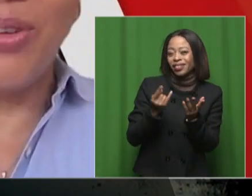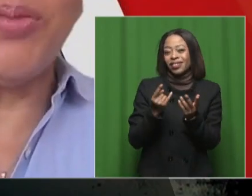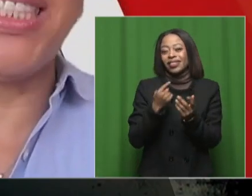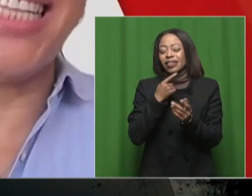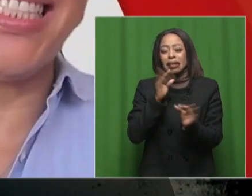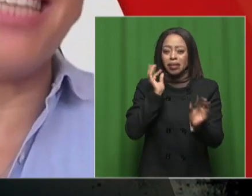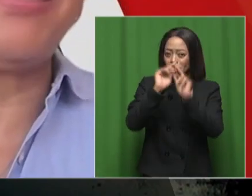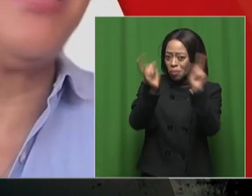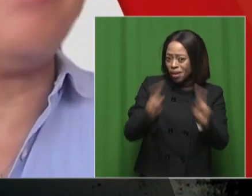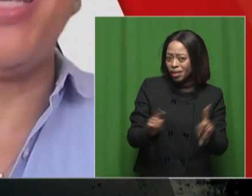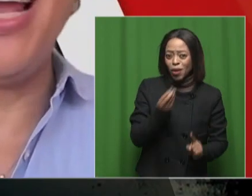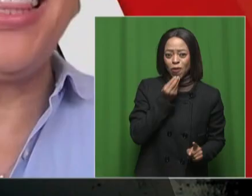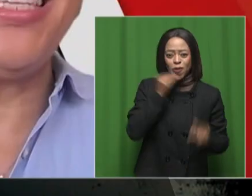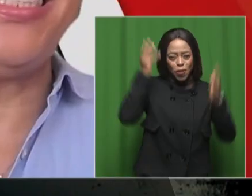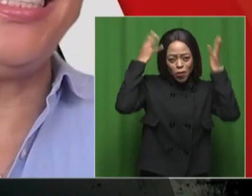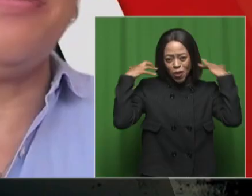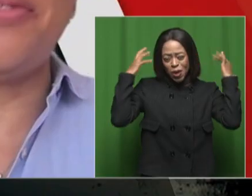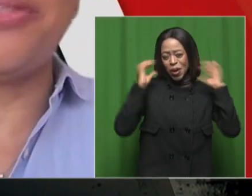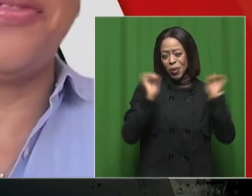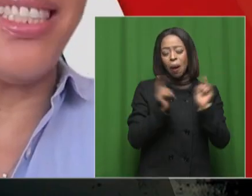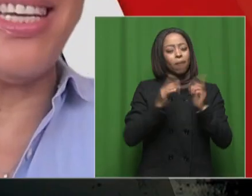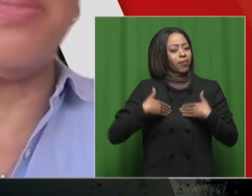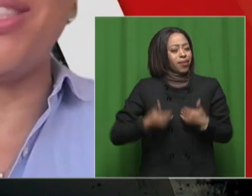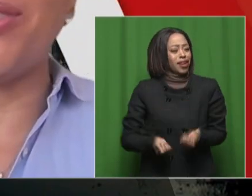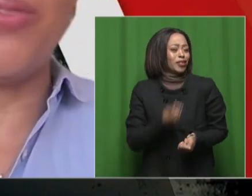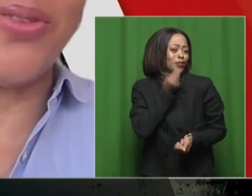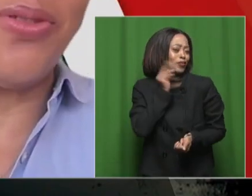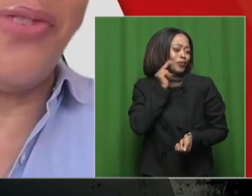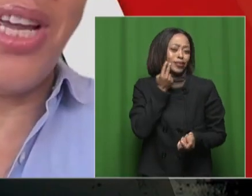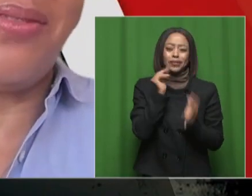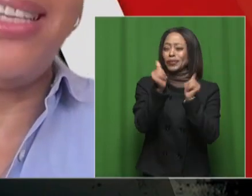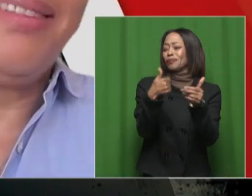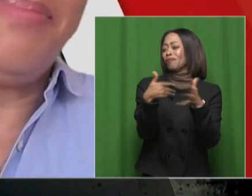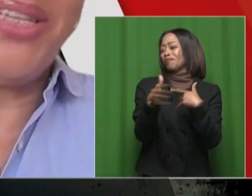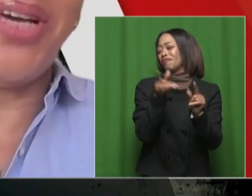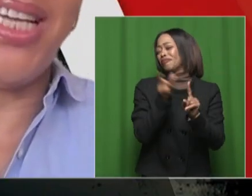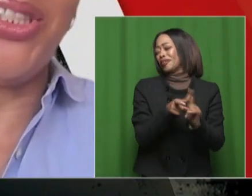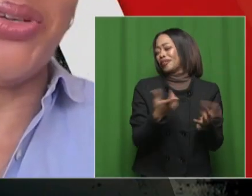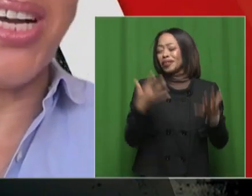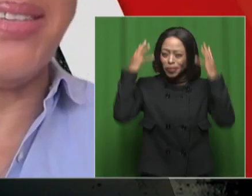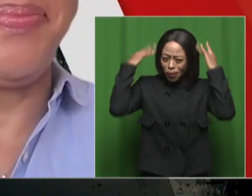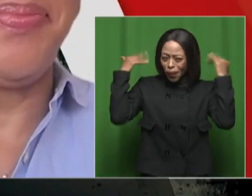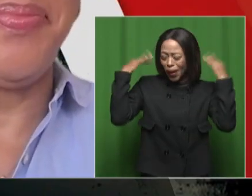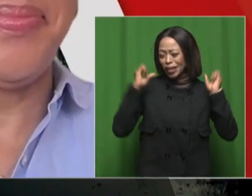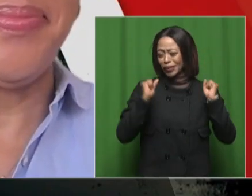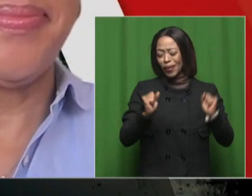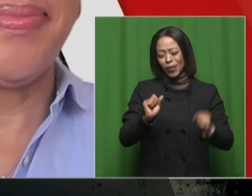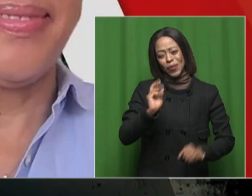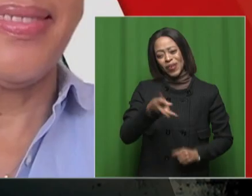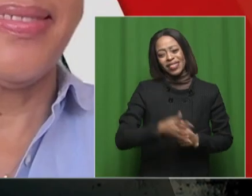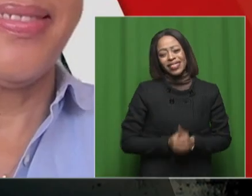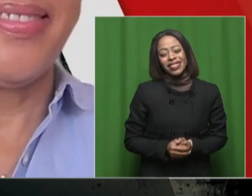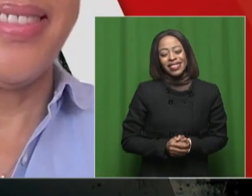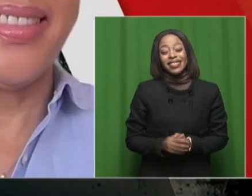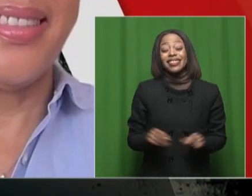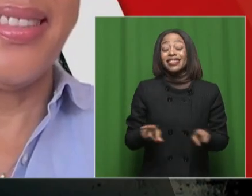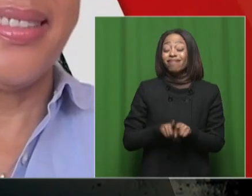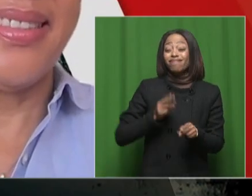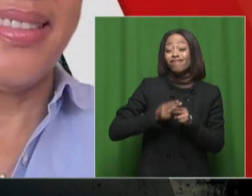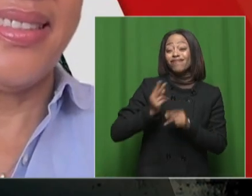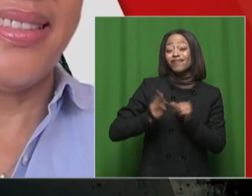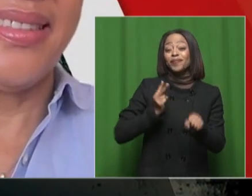There's no special diet, but I mean, healthy eating, fruit, vegetables is always good for anyone, makes your hair stronger. And just the final one,